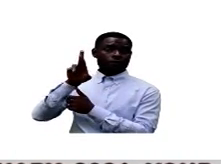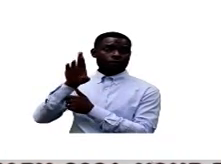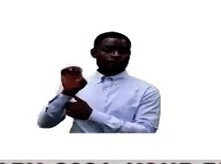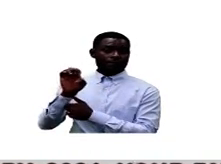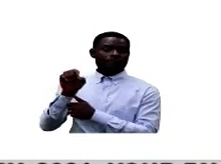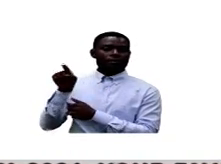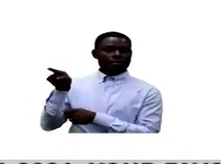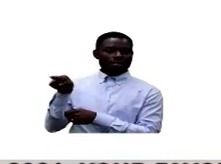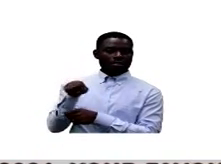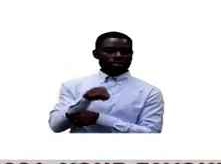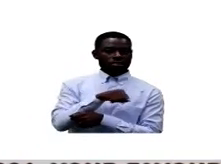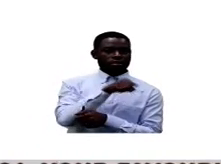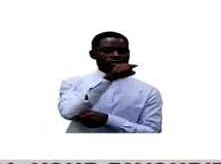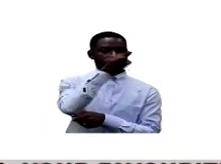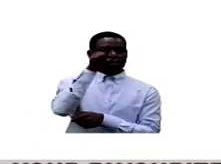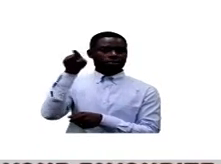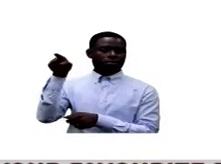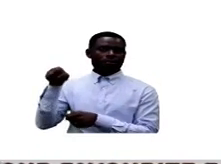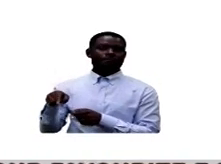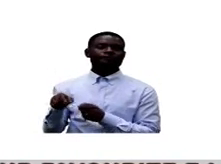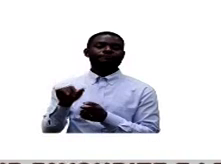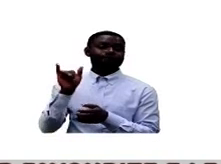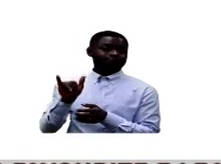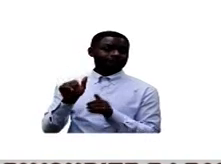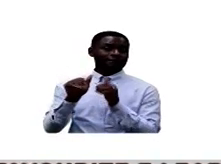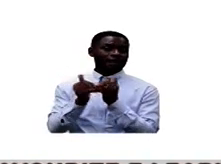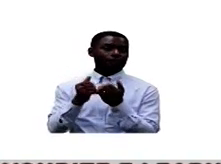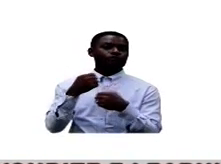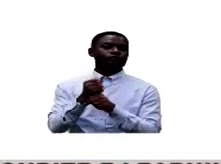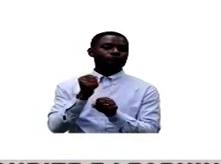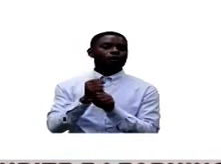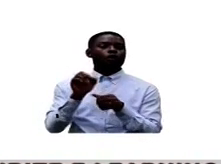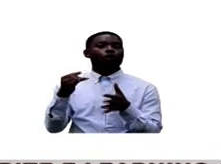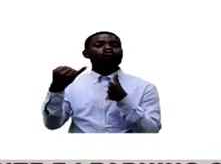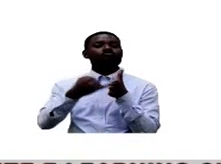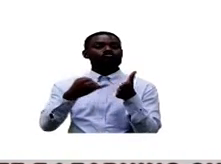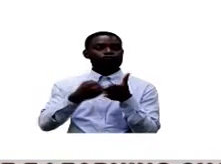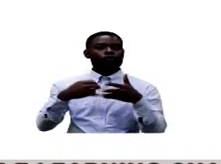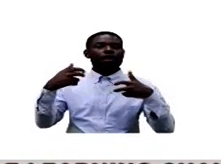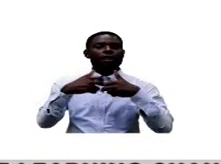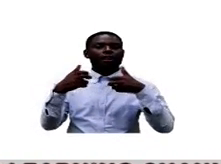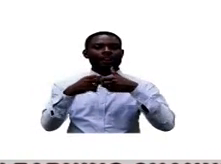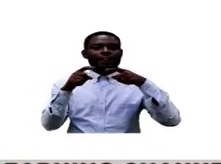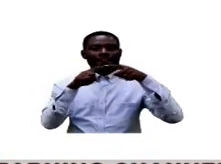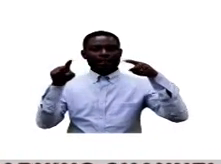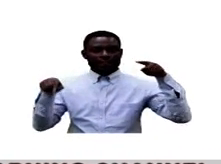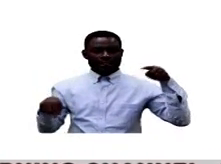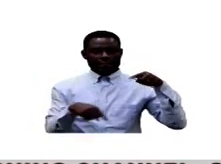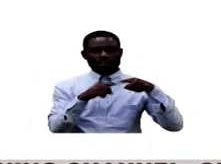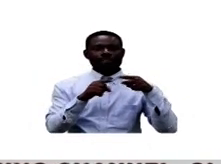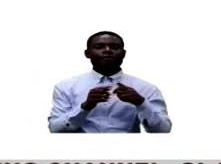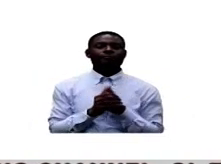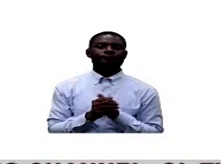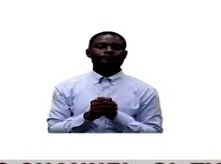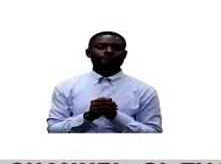is already there. So this is how to construct or draw an electrical circuit using the